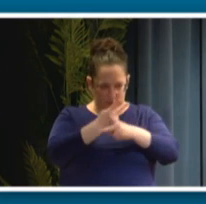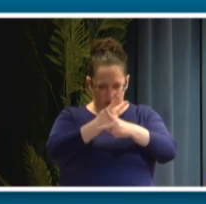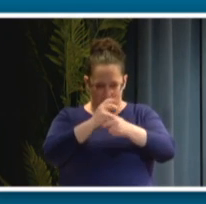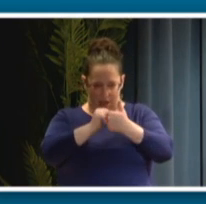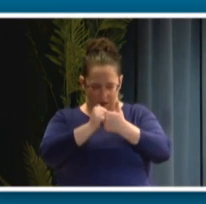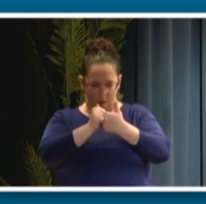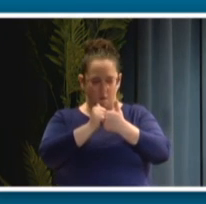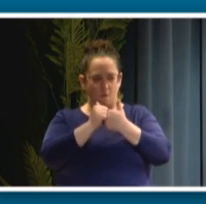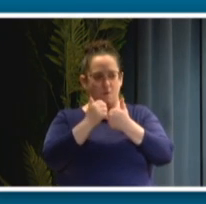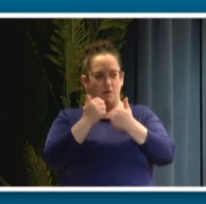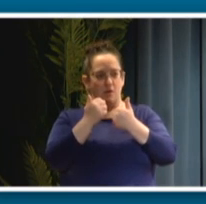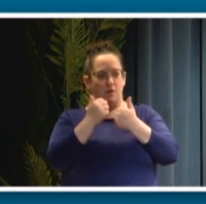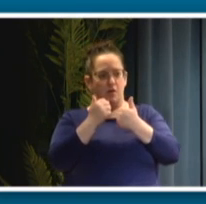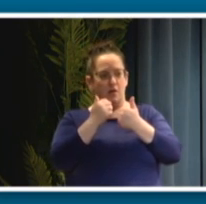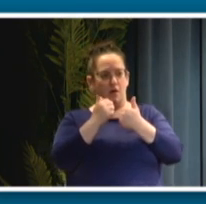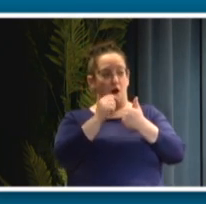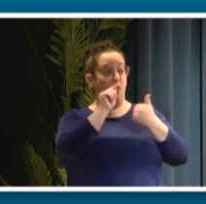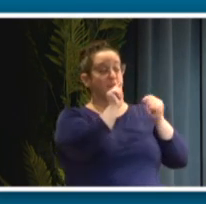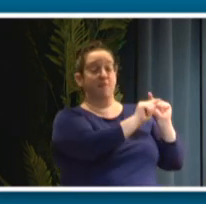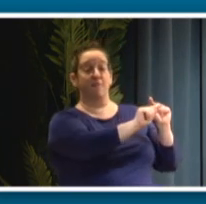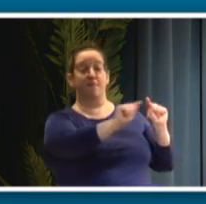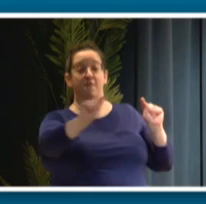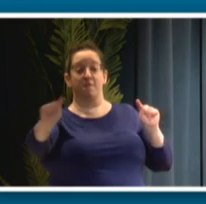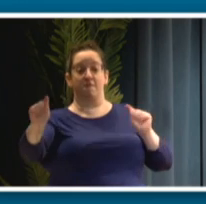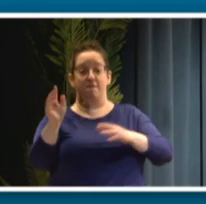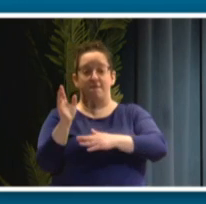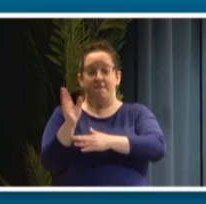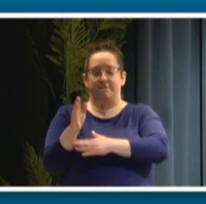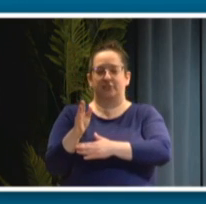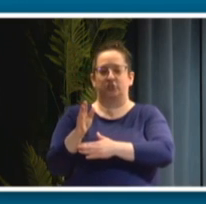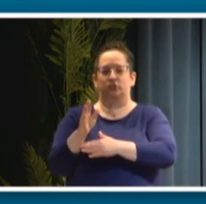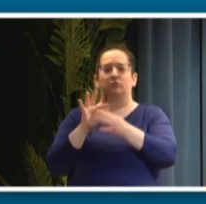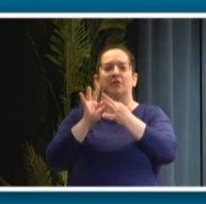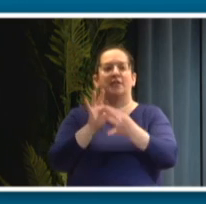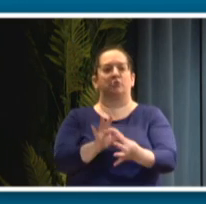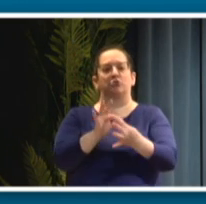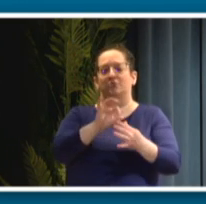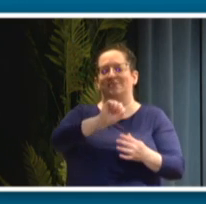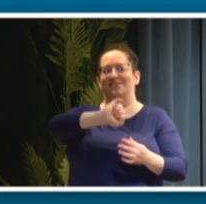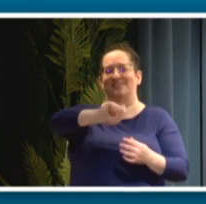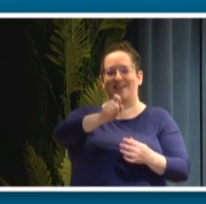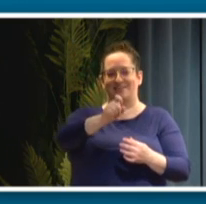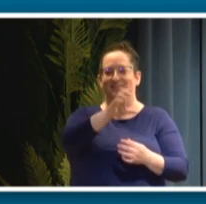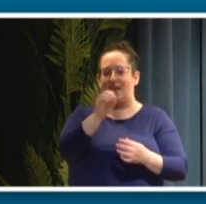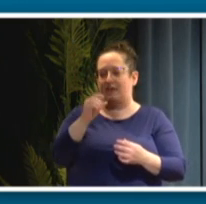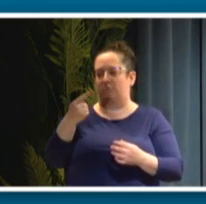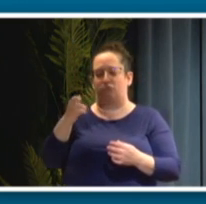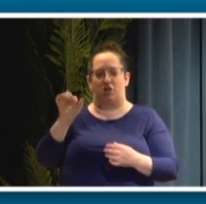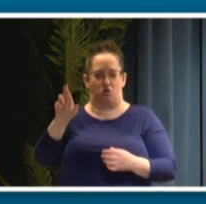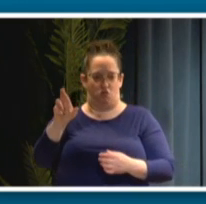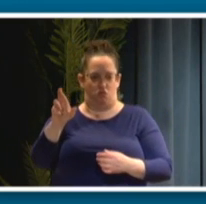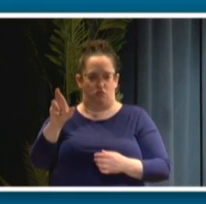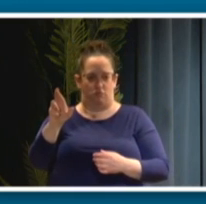is the fish that has to do with sex and gender. I think